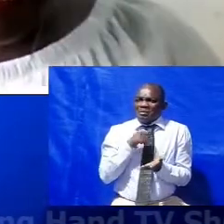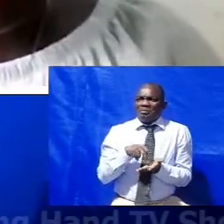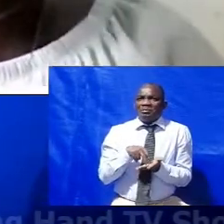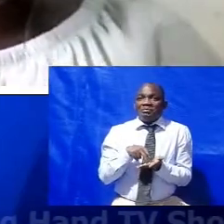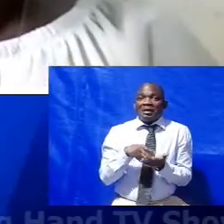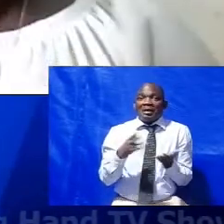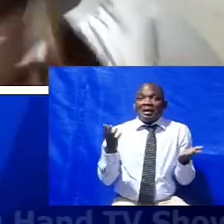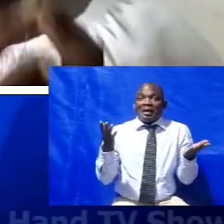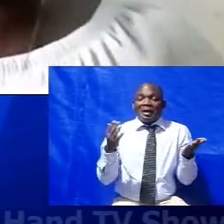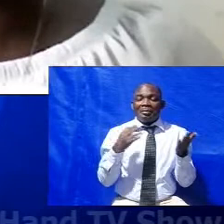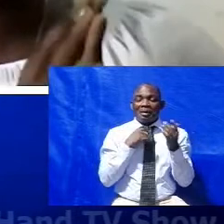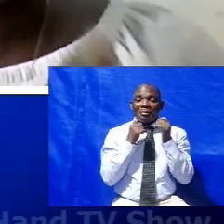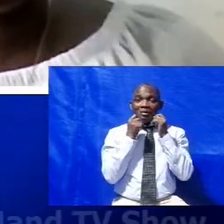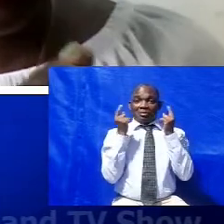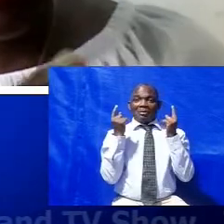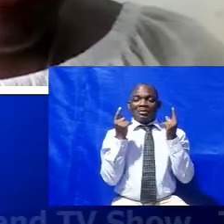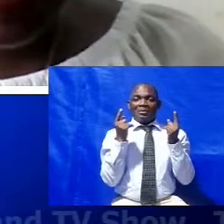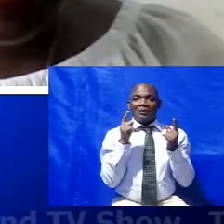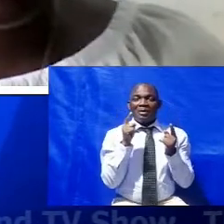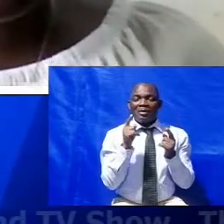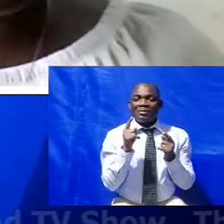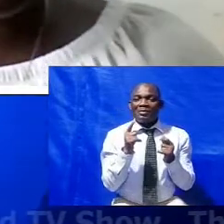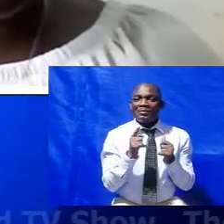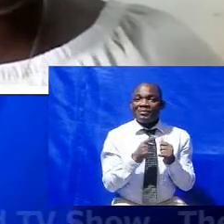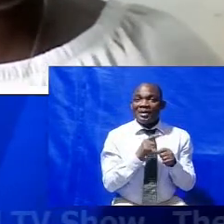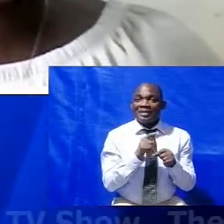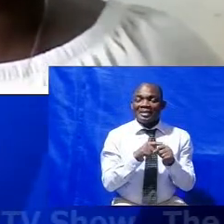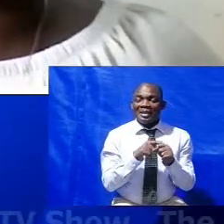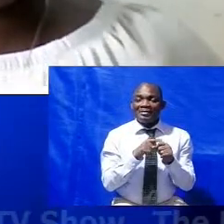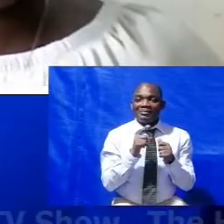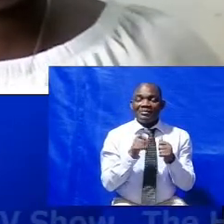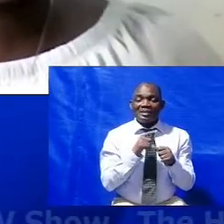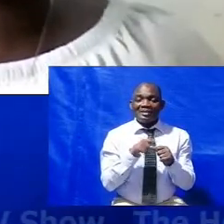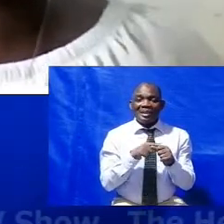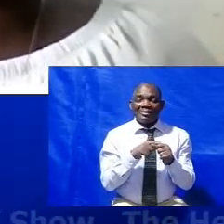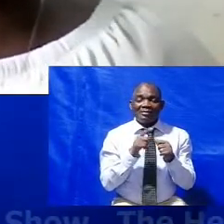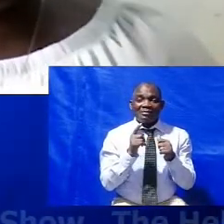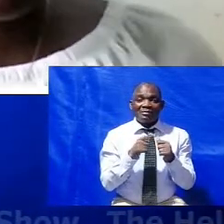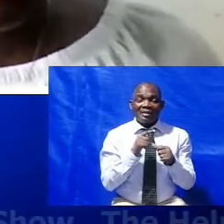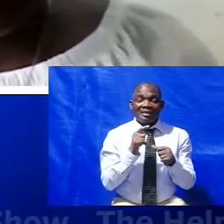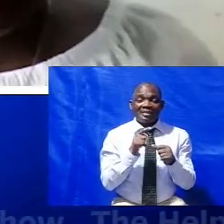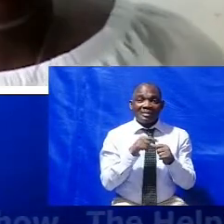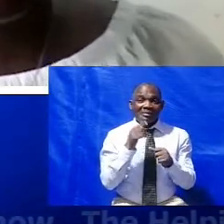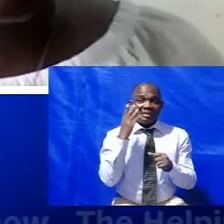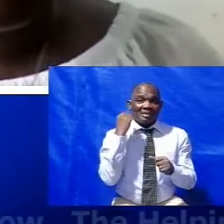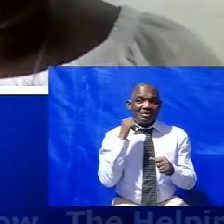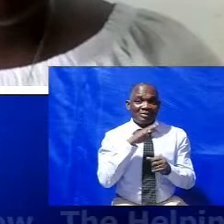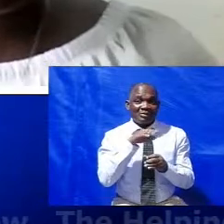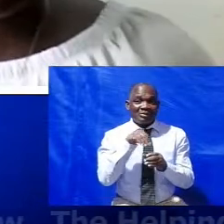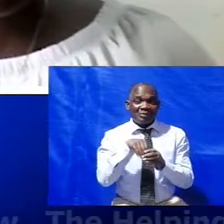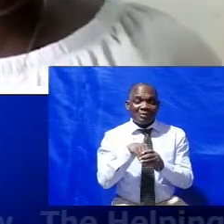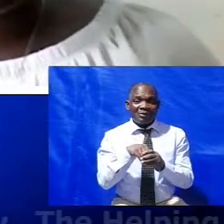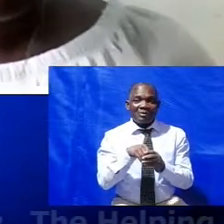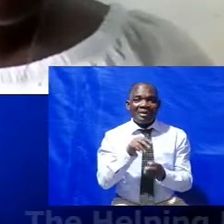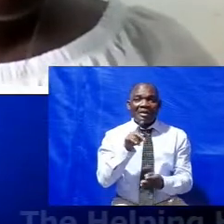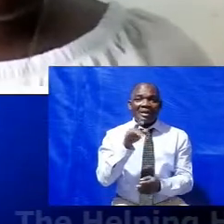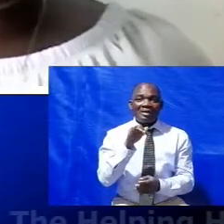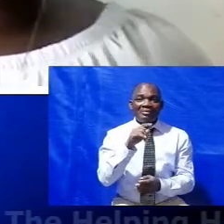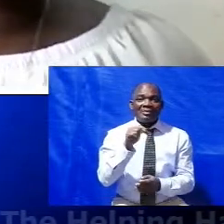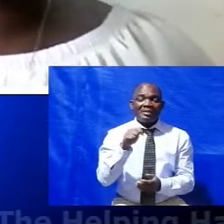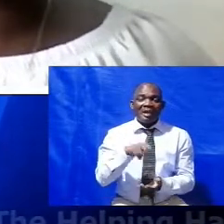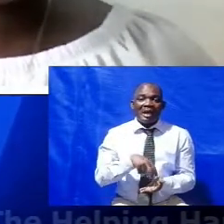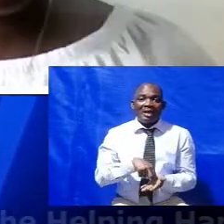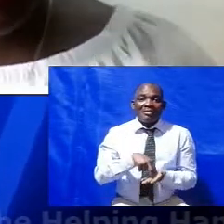God. That was my worst experience, the first experience that I had in the city that was really bad. Wow.